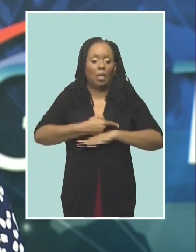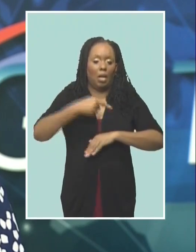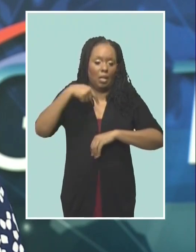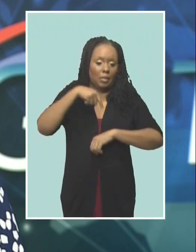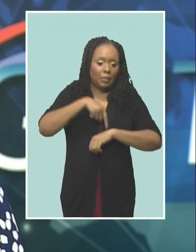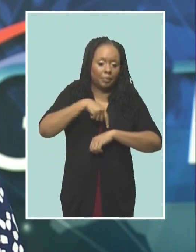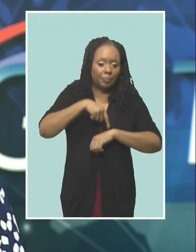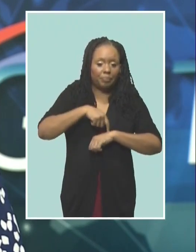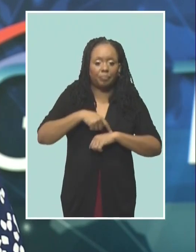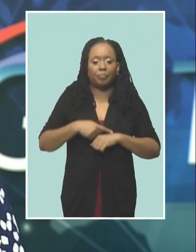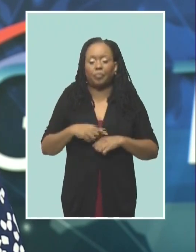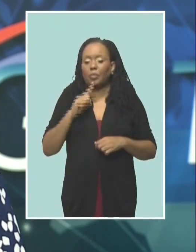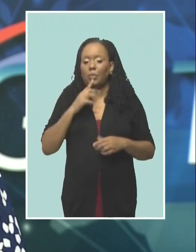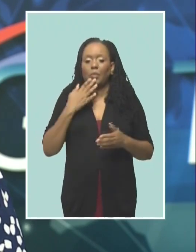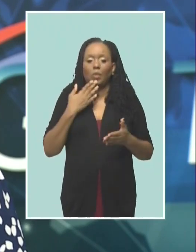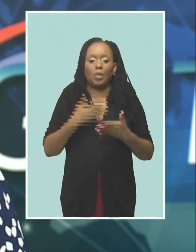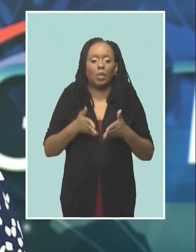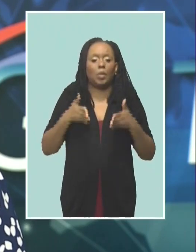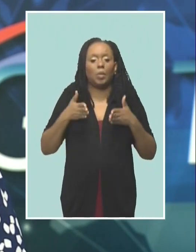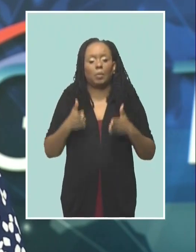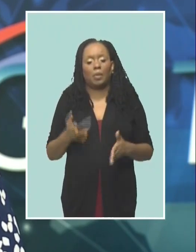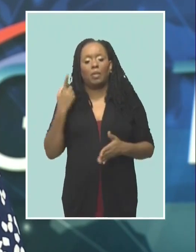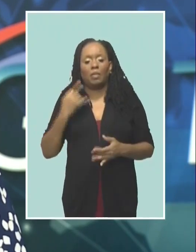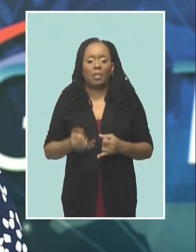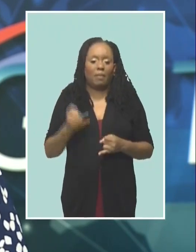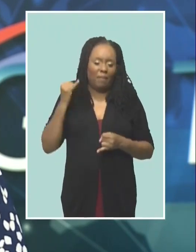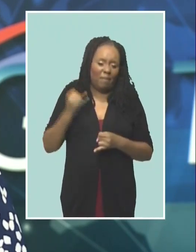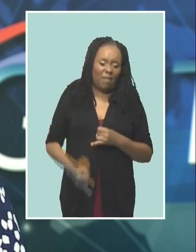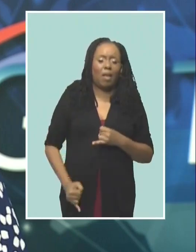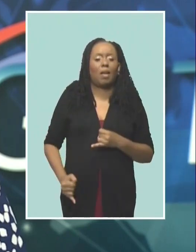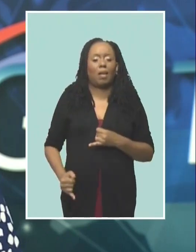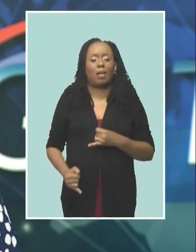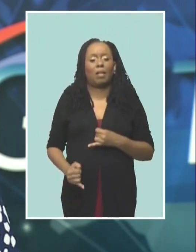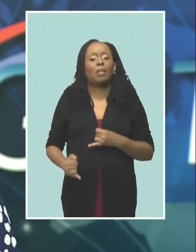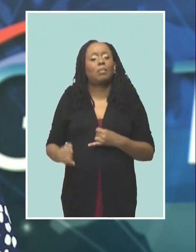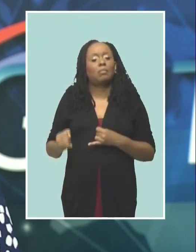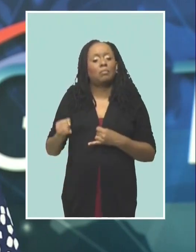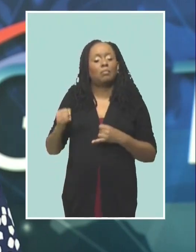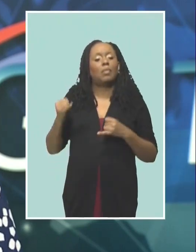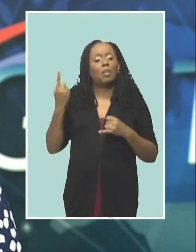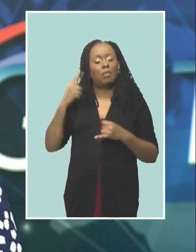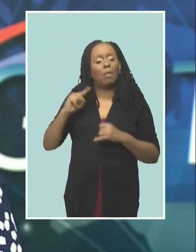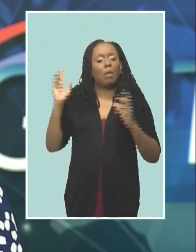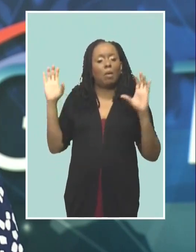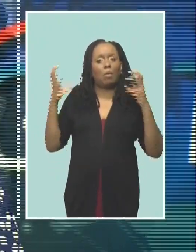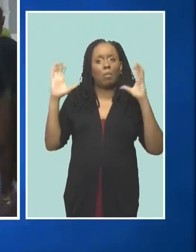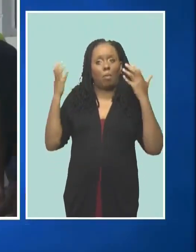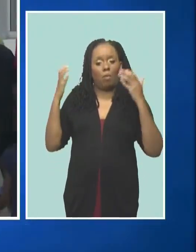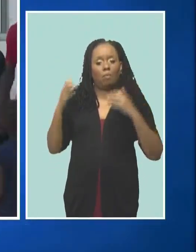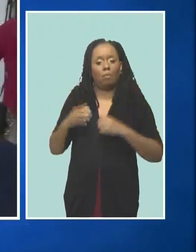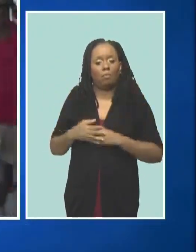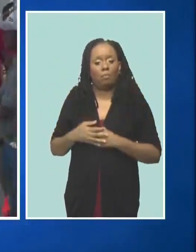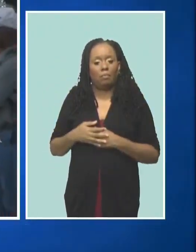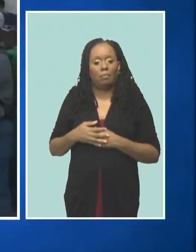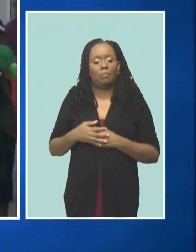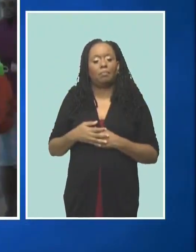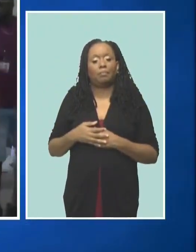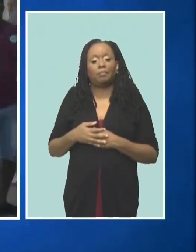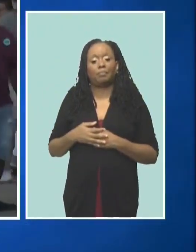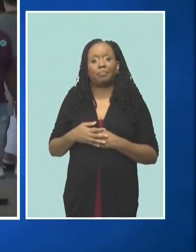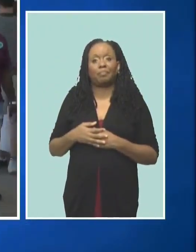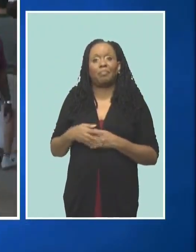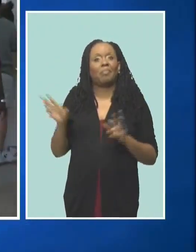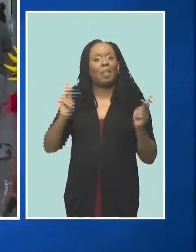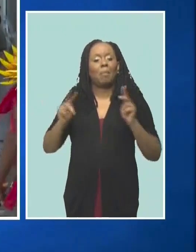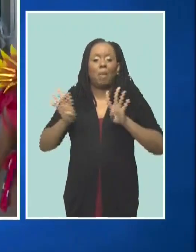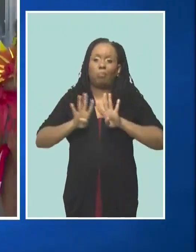daytime street parade was a fitting way to Climax Crop Over 50. Anesta Henry has that report. Despite the long wait to see the Kadooment